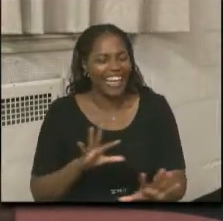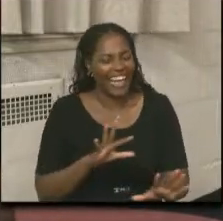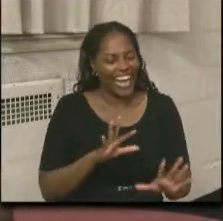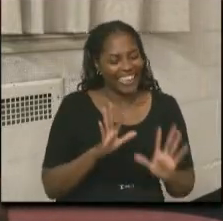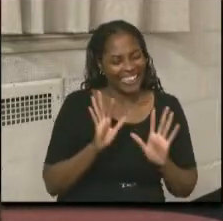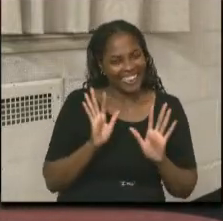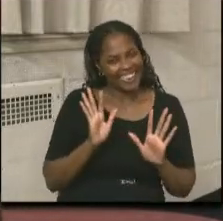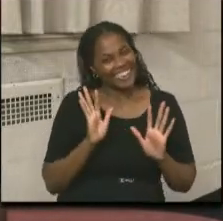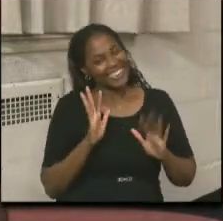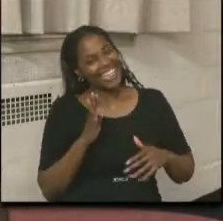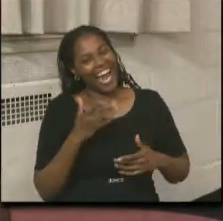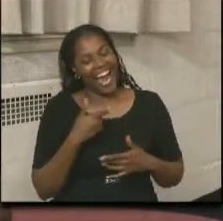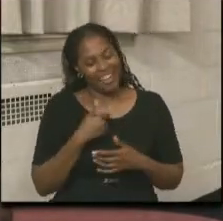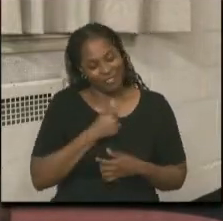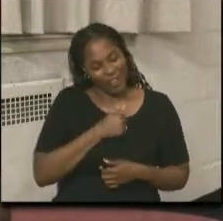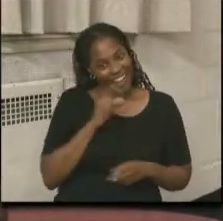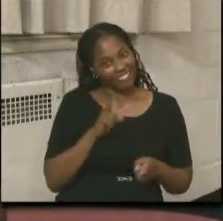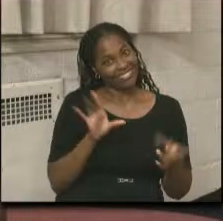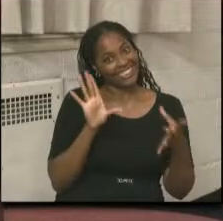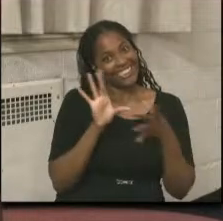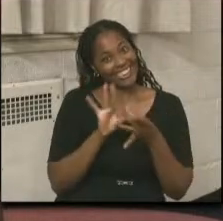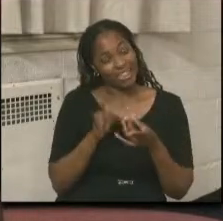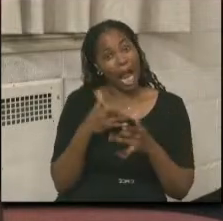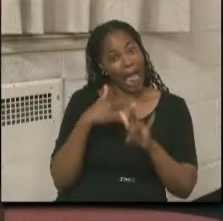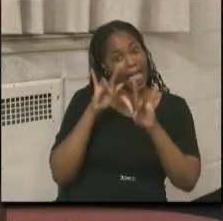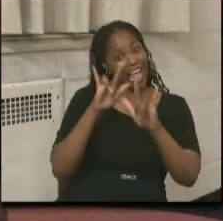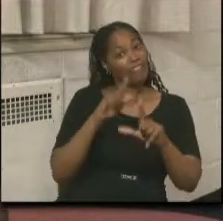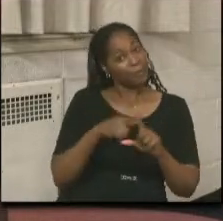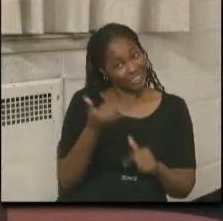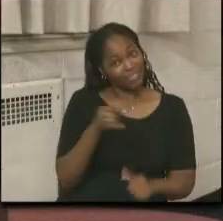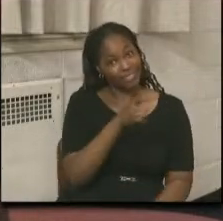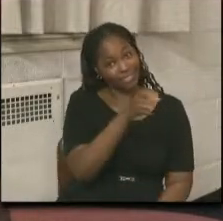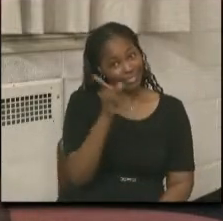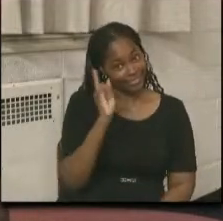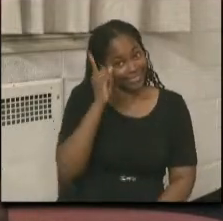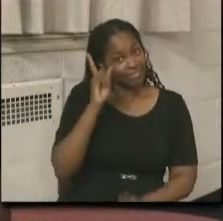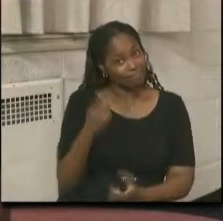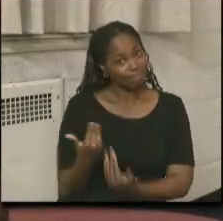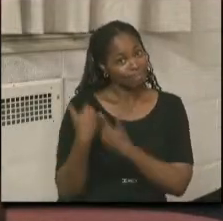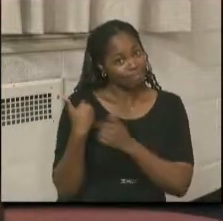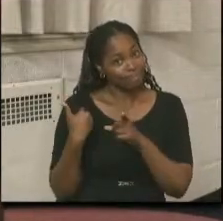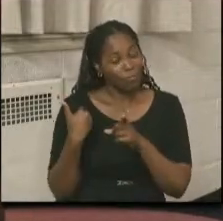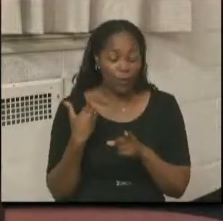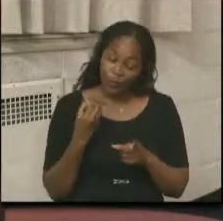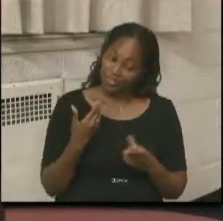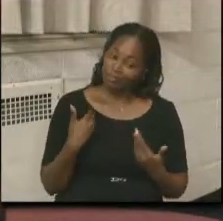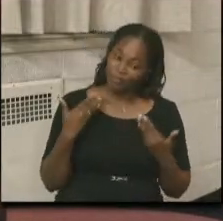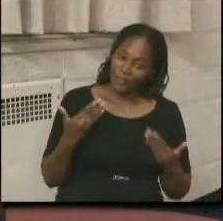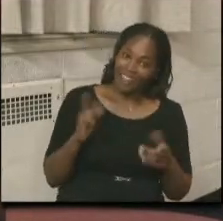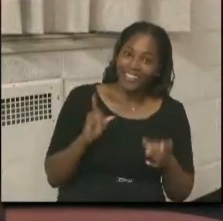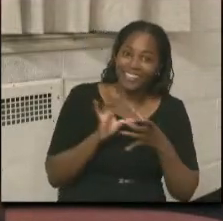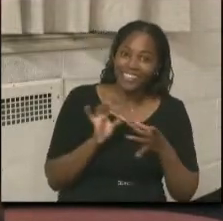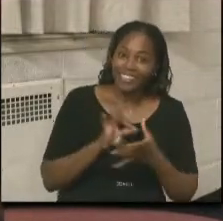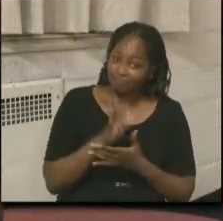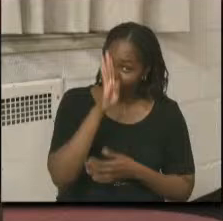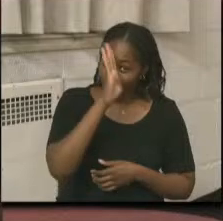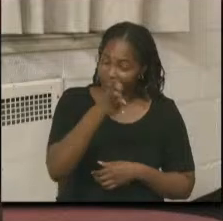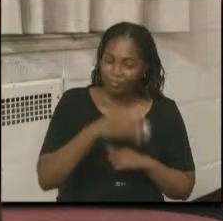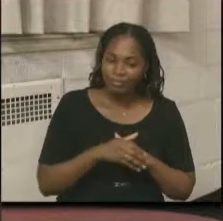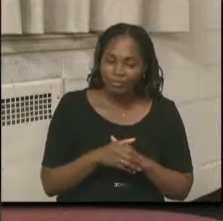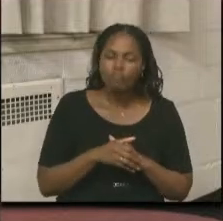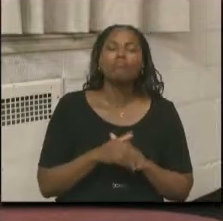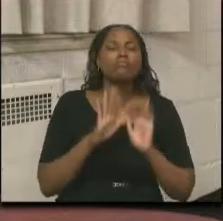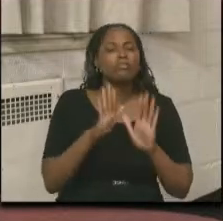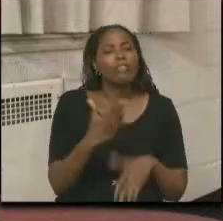say, but when you love someone, you still hold them accountable. So that's what I'm going to say. Thank you all to the